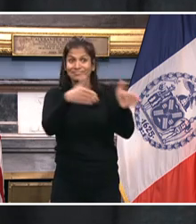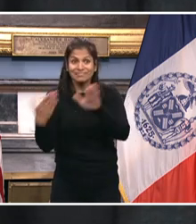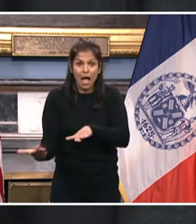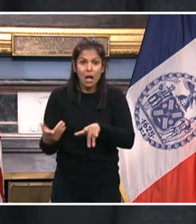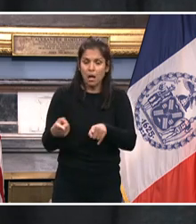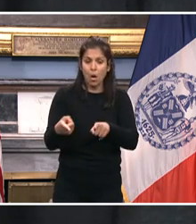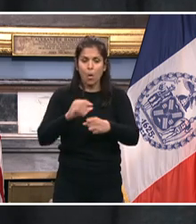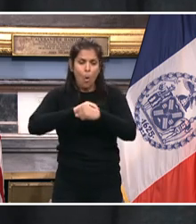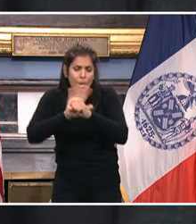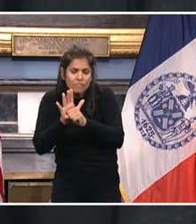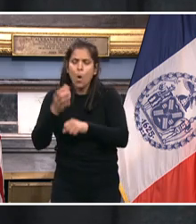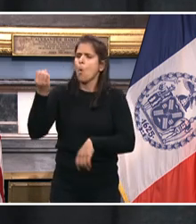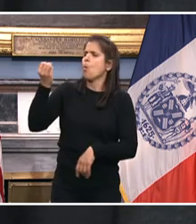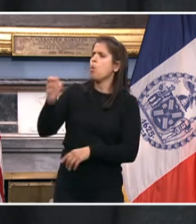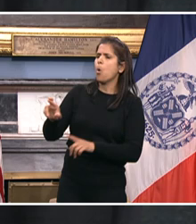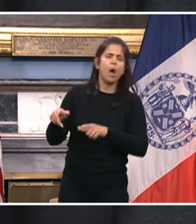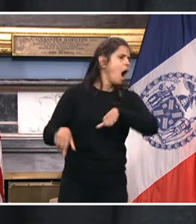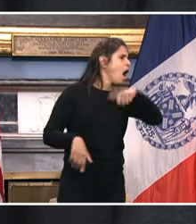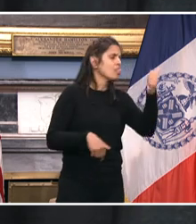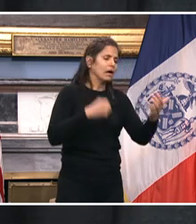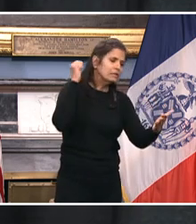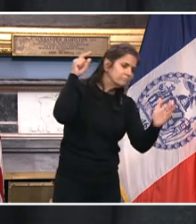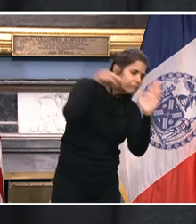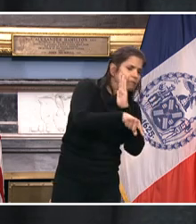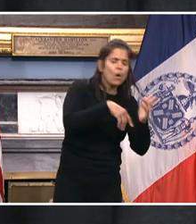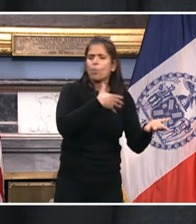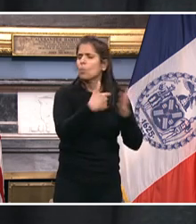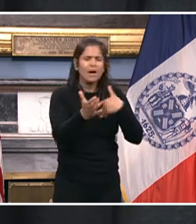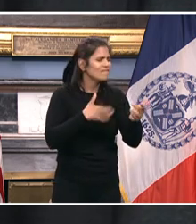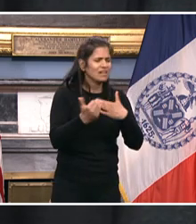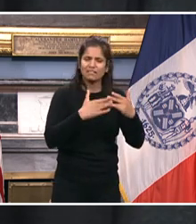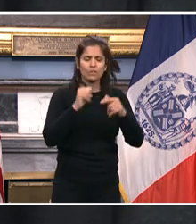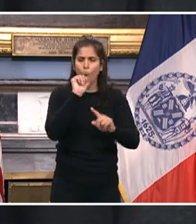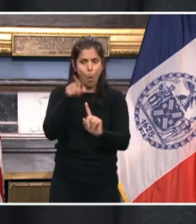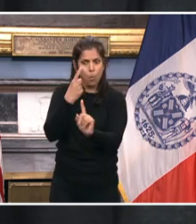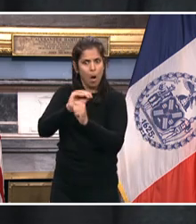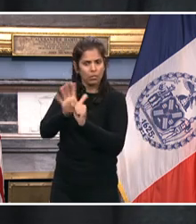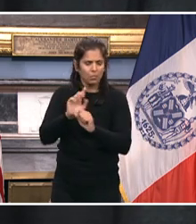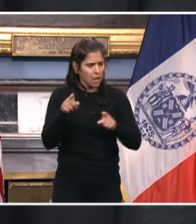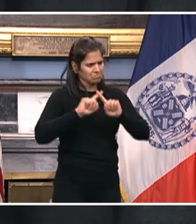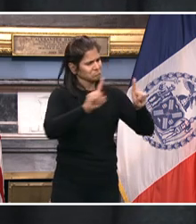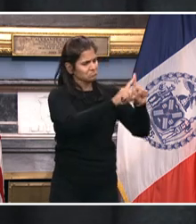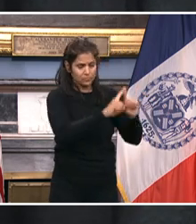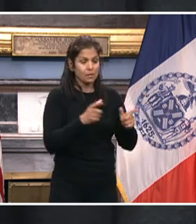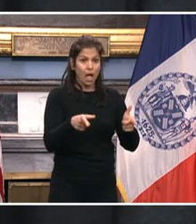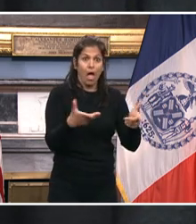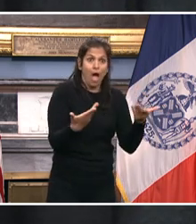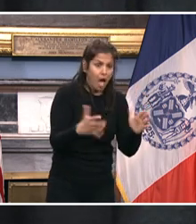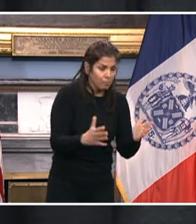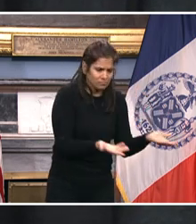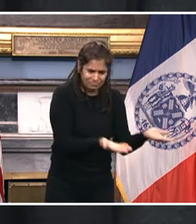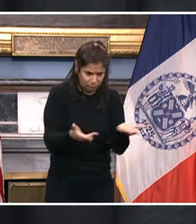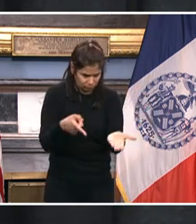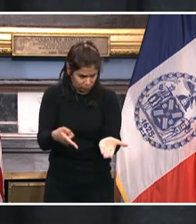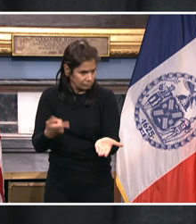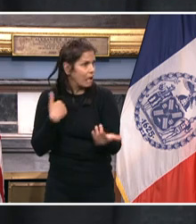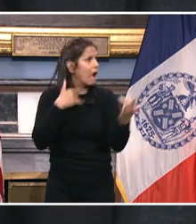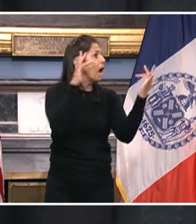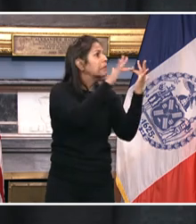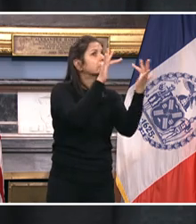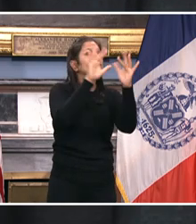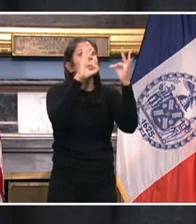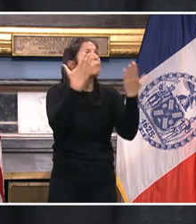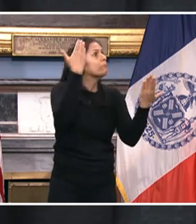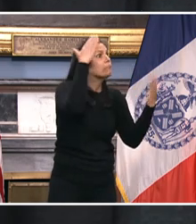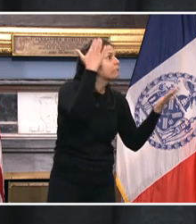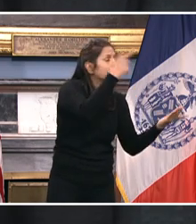they individually are temporarily buried, they can be brought back to their family member. It's as simple as that. So we will.